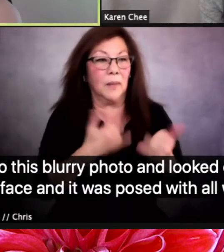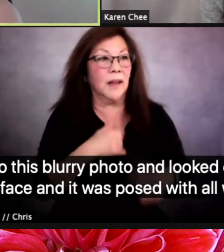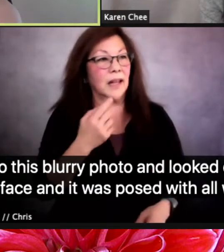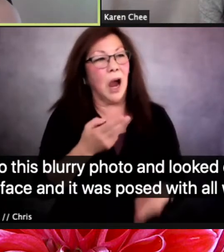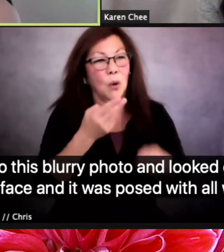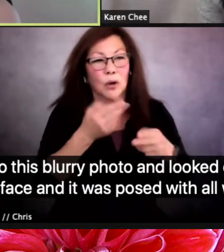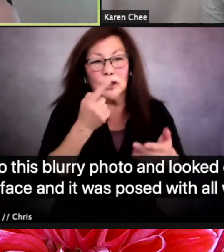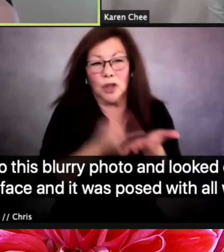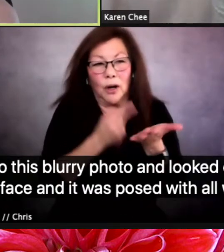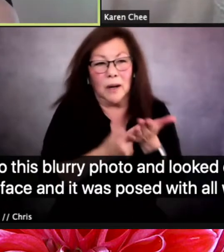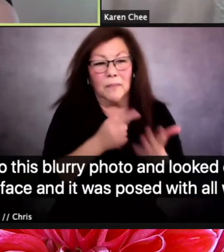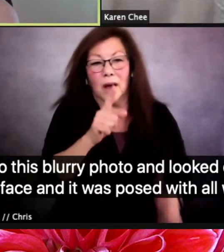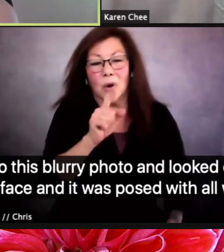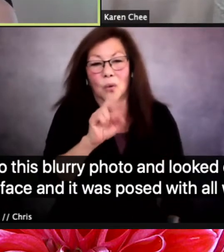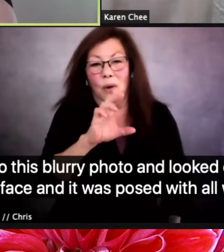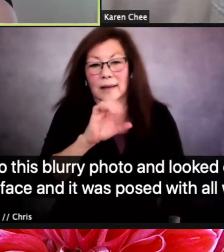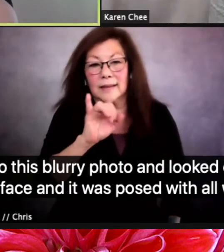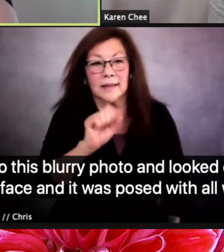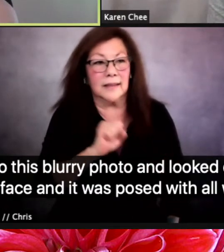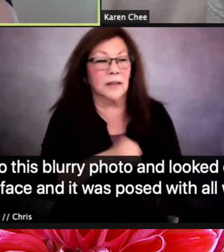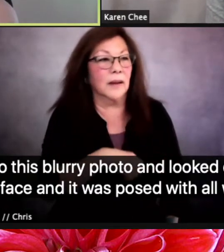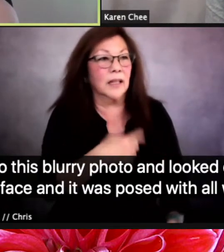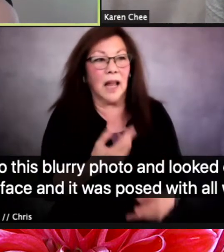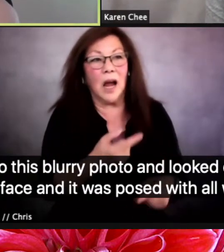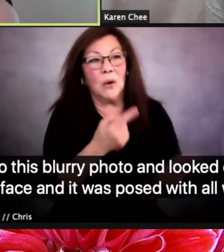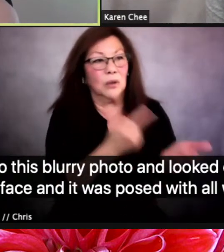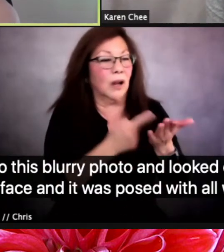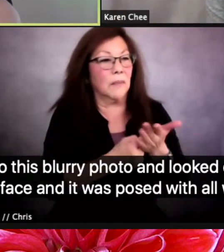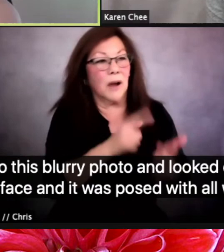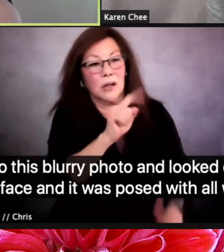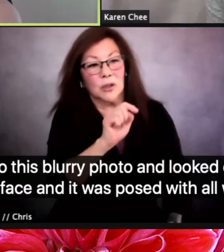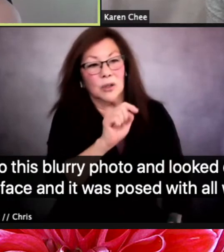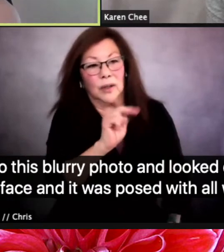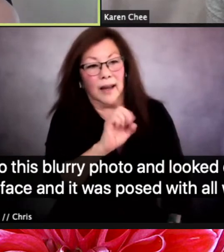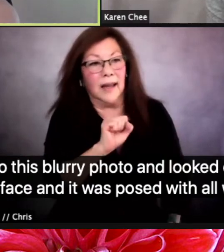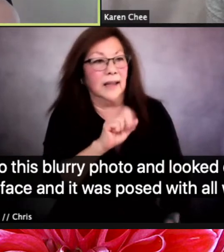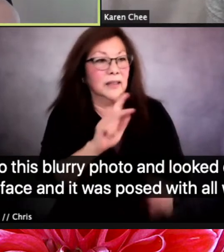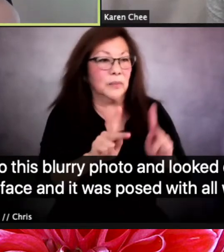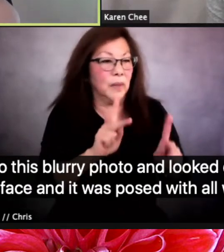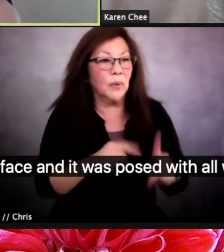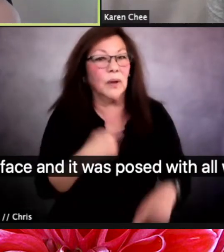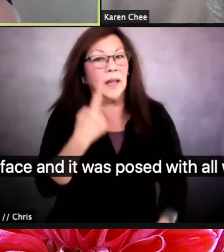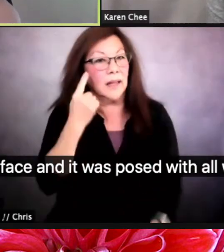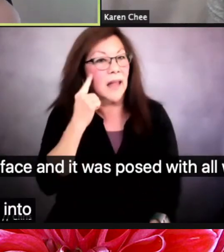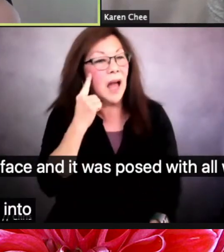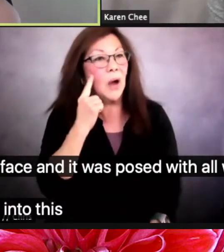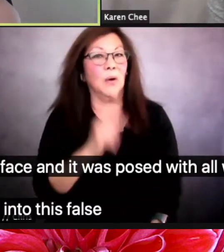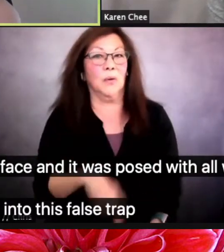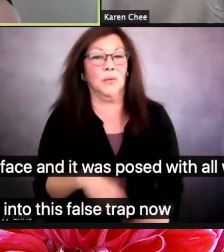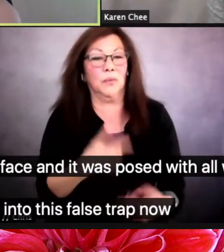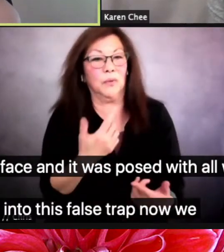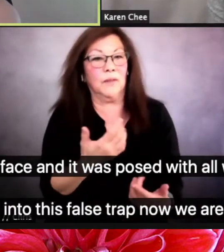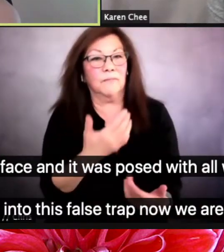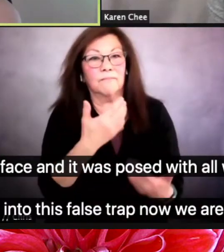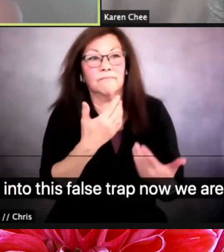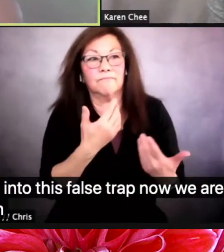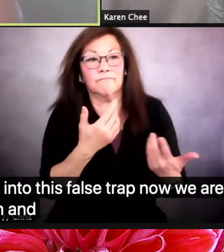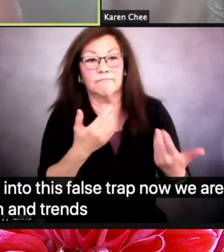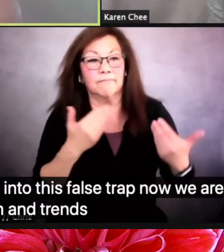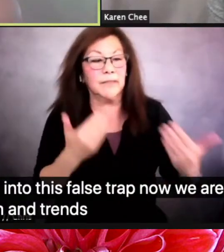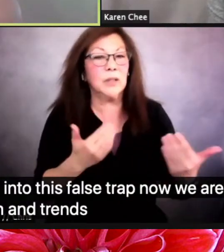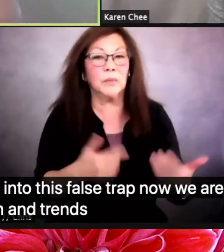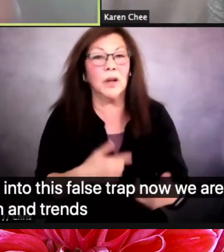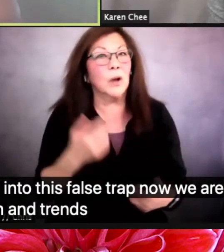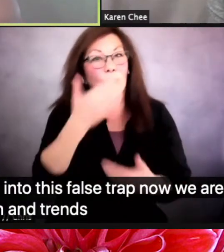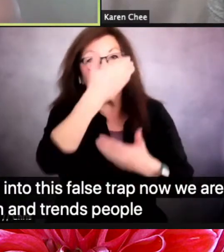now we're talking about trans people, right now we're talking about the Me Too movement, misogyny, and we forget that these things